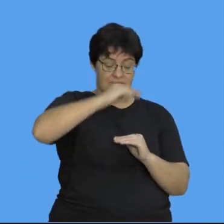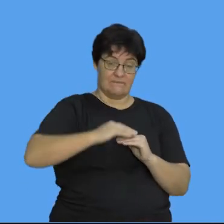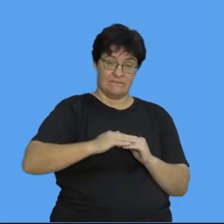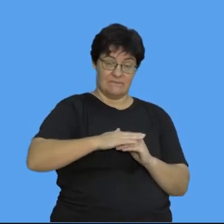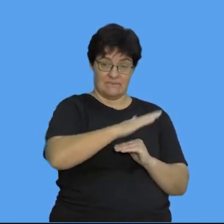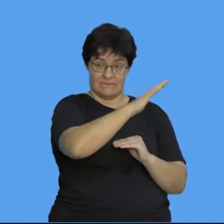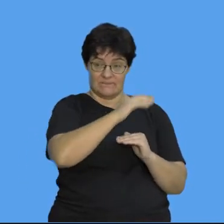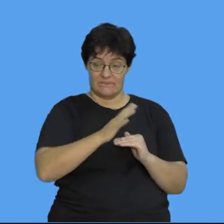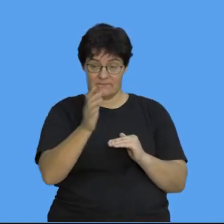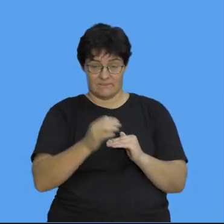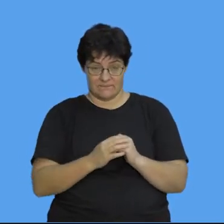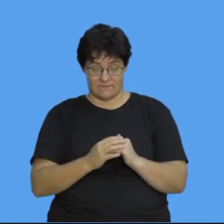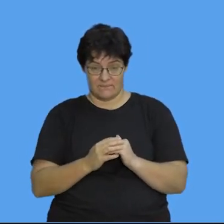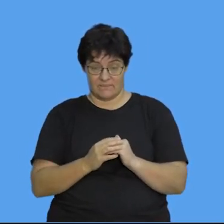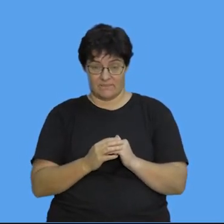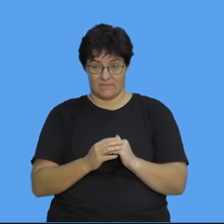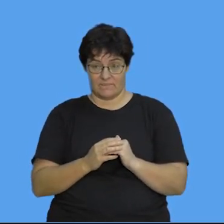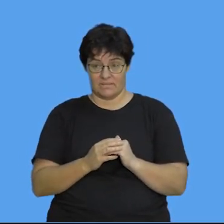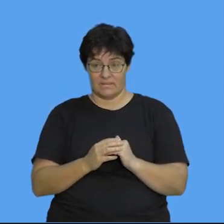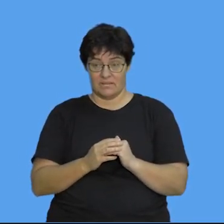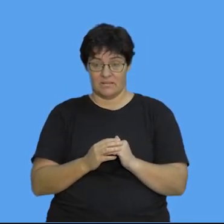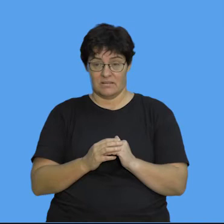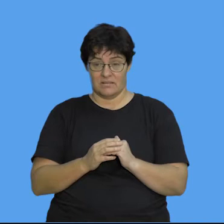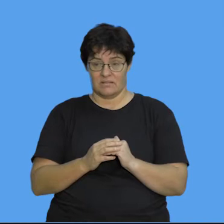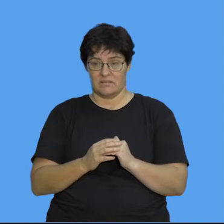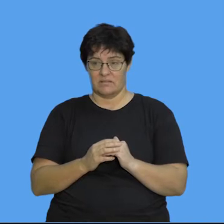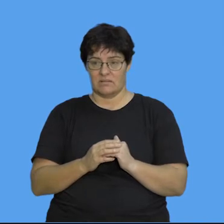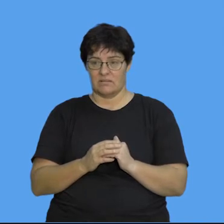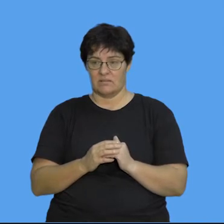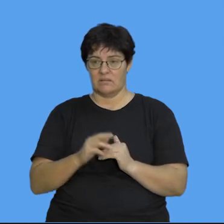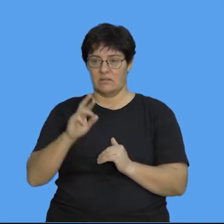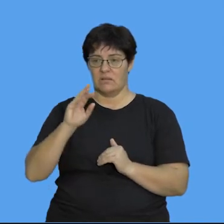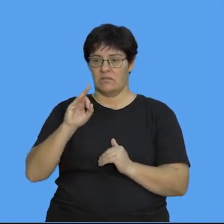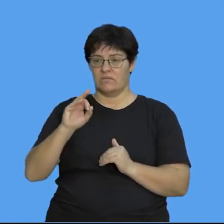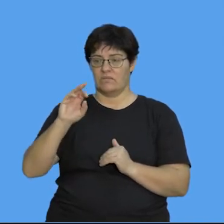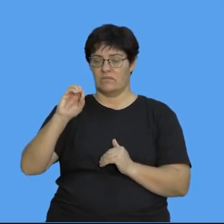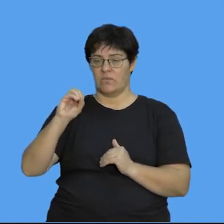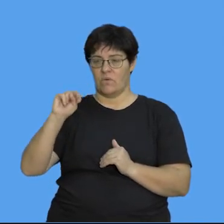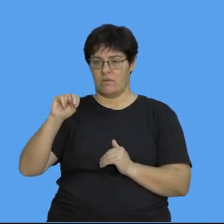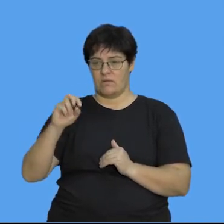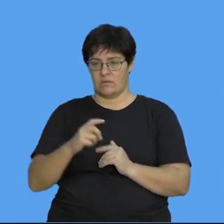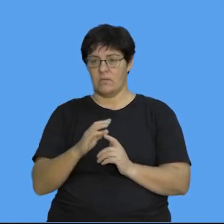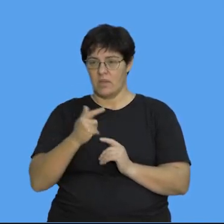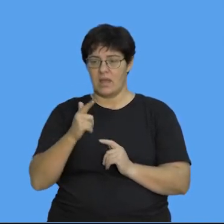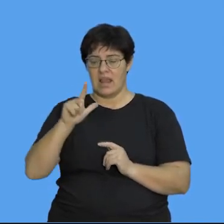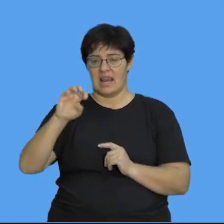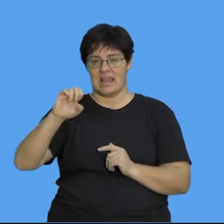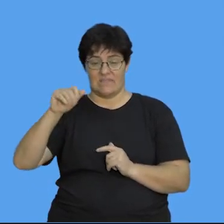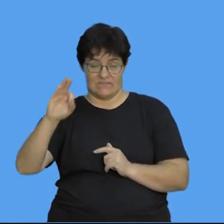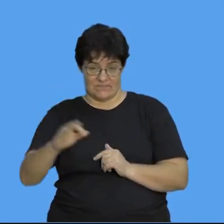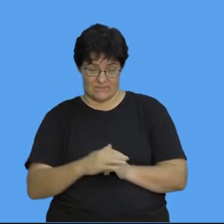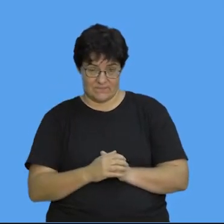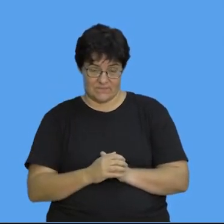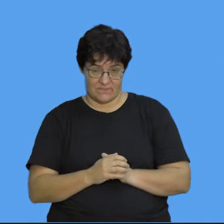All the things that you see above the ground, that is the frond, what we call a